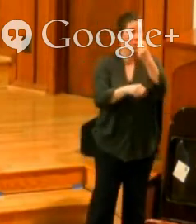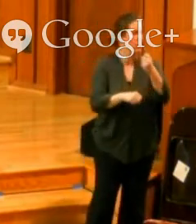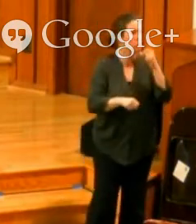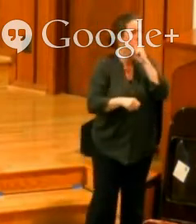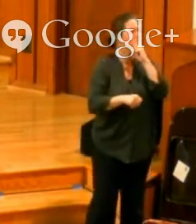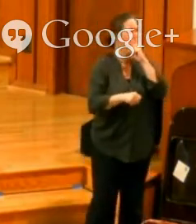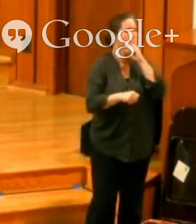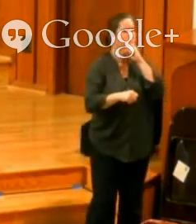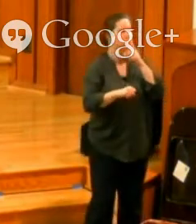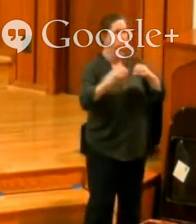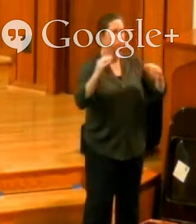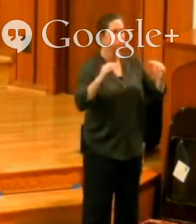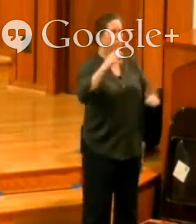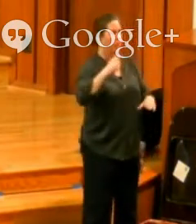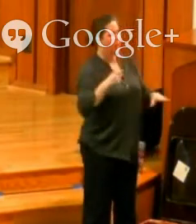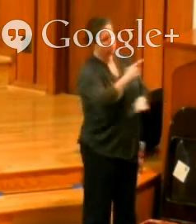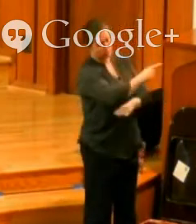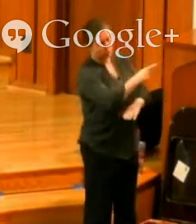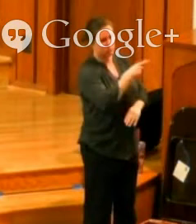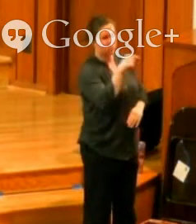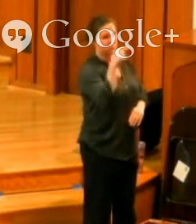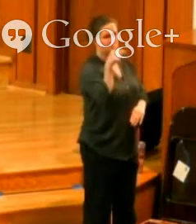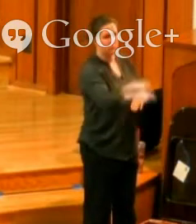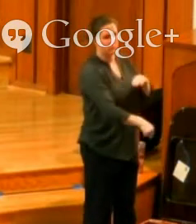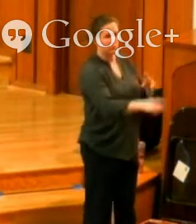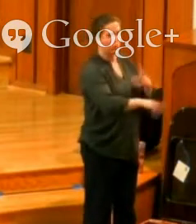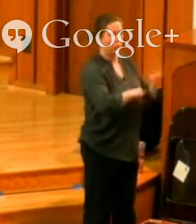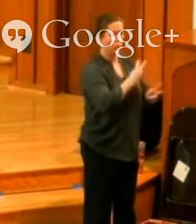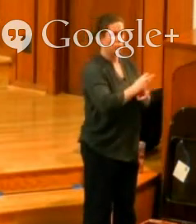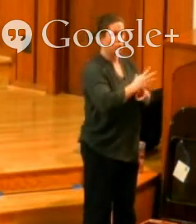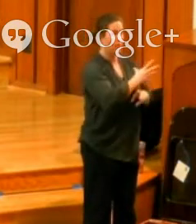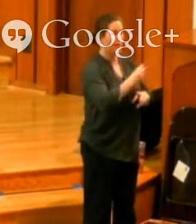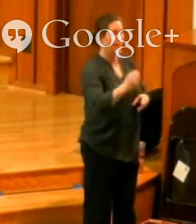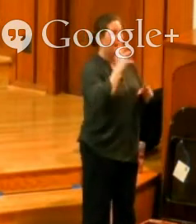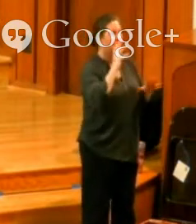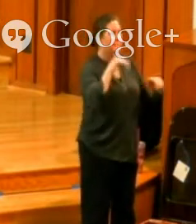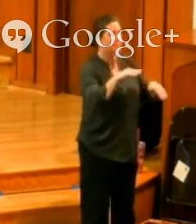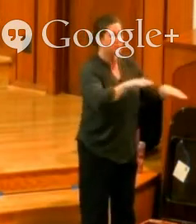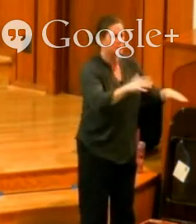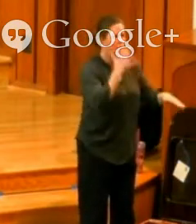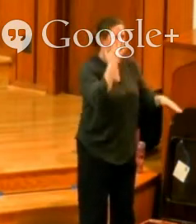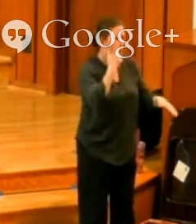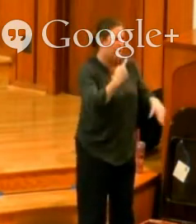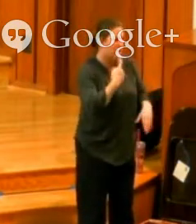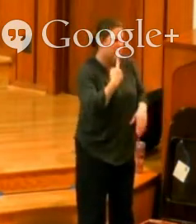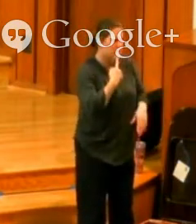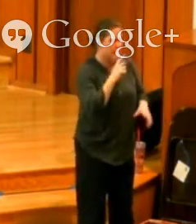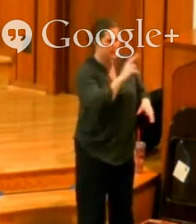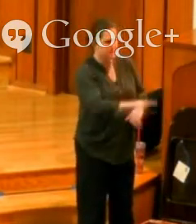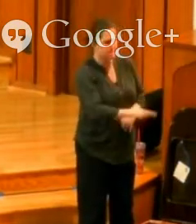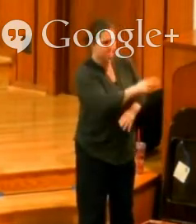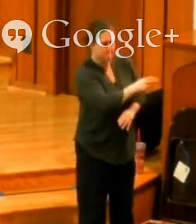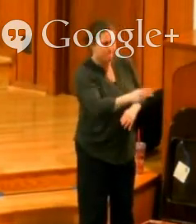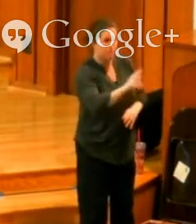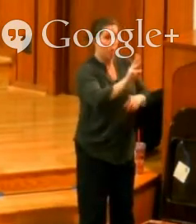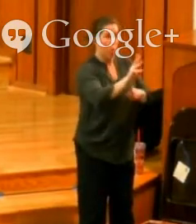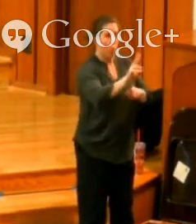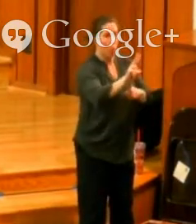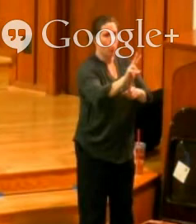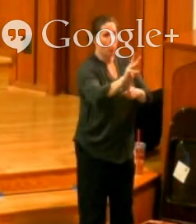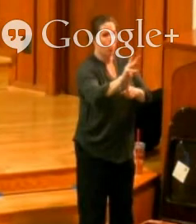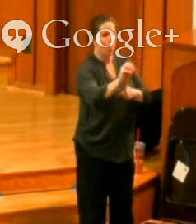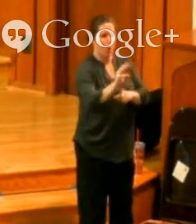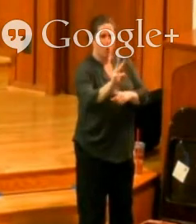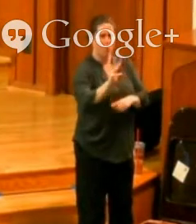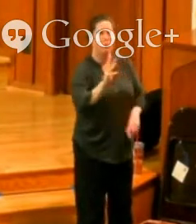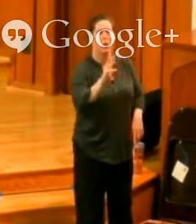woe to the inhabitants of the earth and sea. Why do you think it says woe to the inhabitants of the earth and sea?